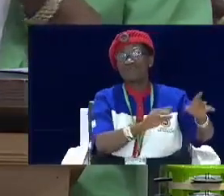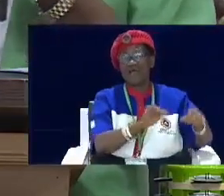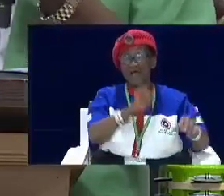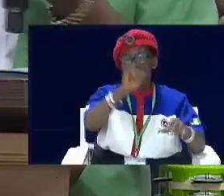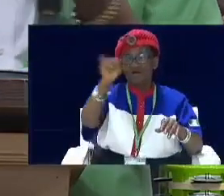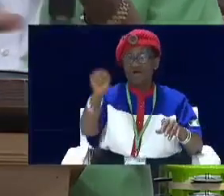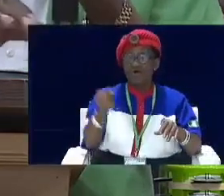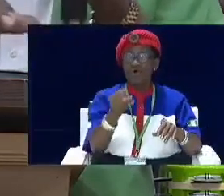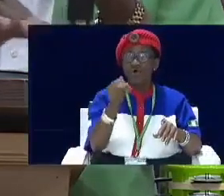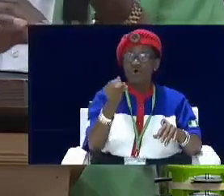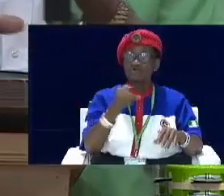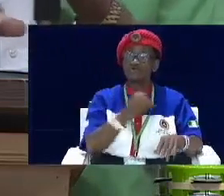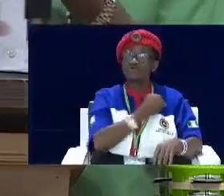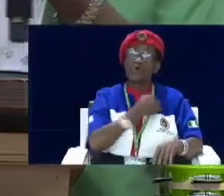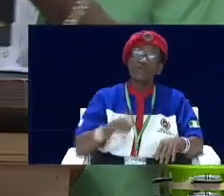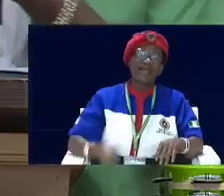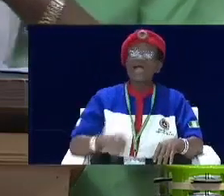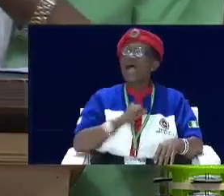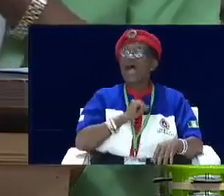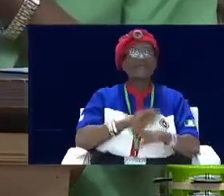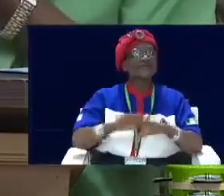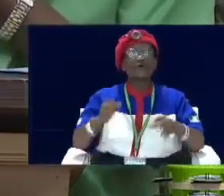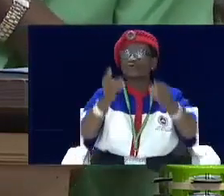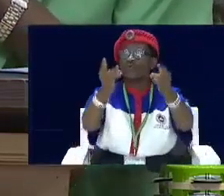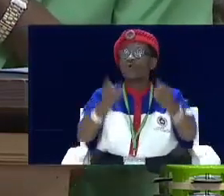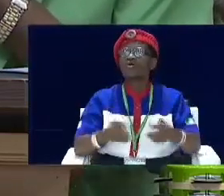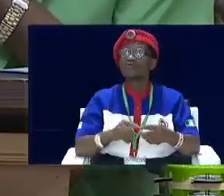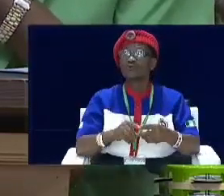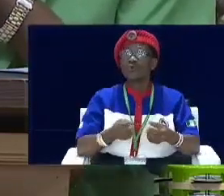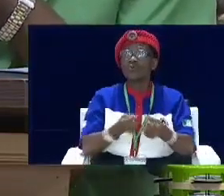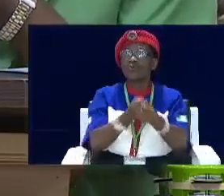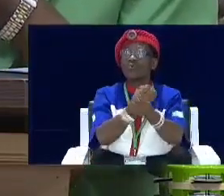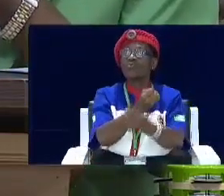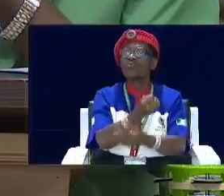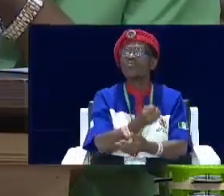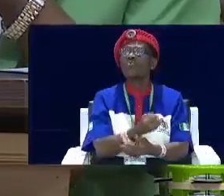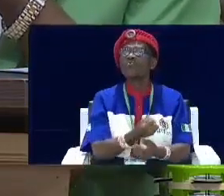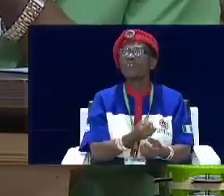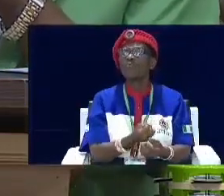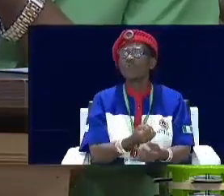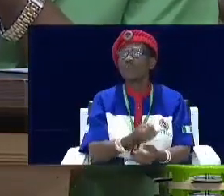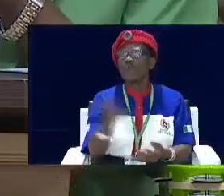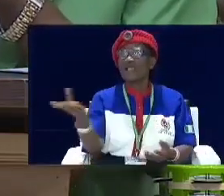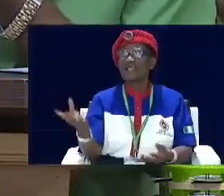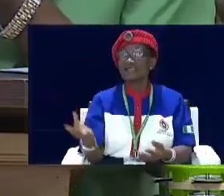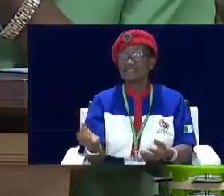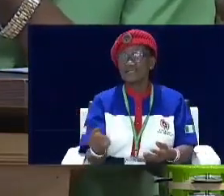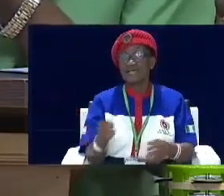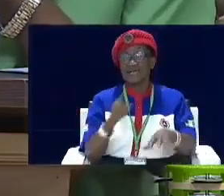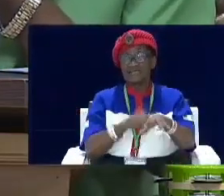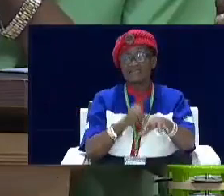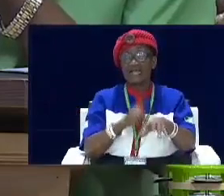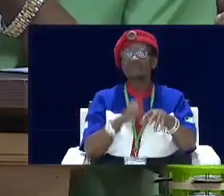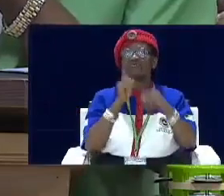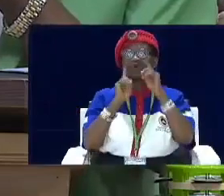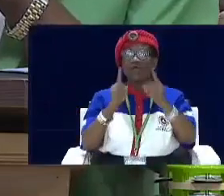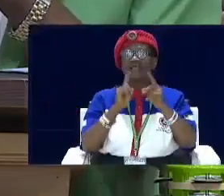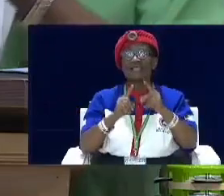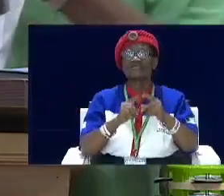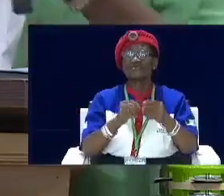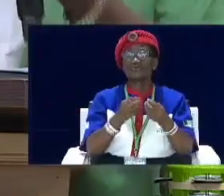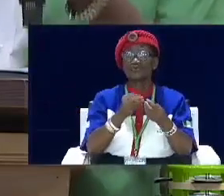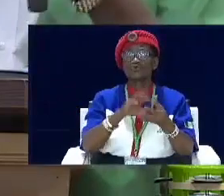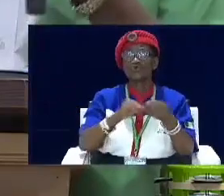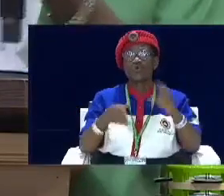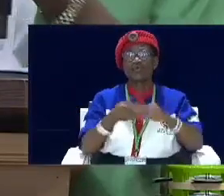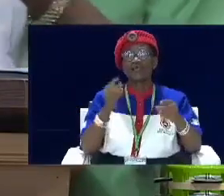I don't want to waste time telling stories tonight. Mo fe gba da yin lagara nipa siso itan lale yi. But I